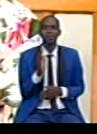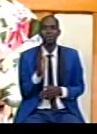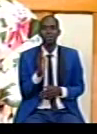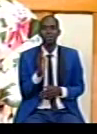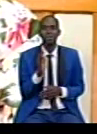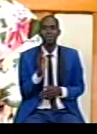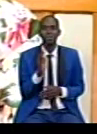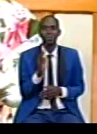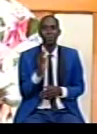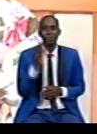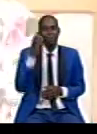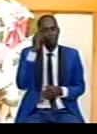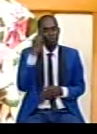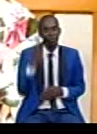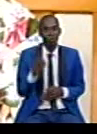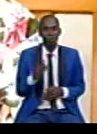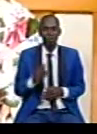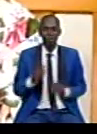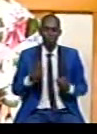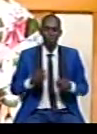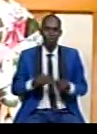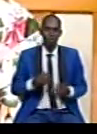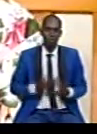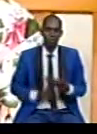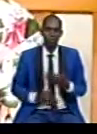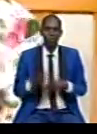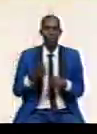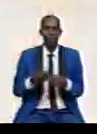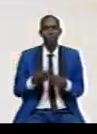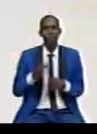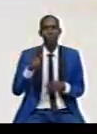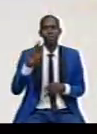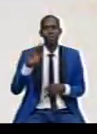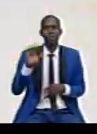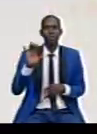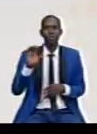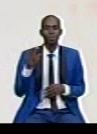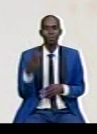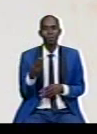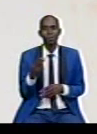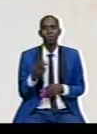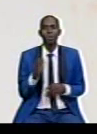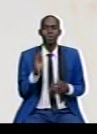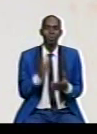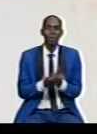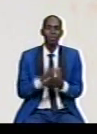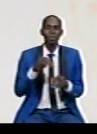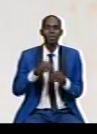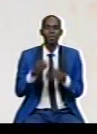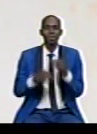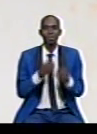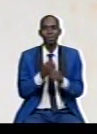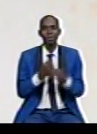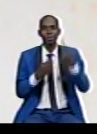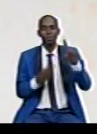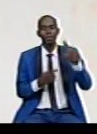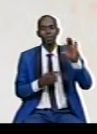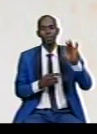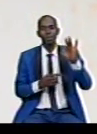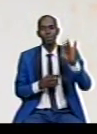for fruits of home. My name is Frank Aodo. I got married 1997, August 9.